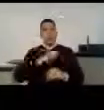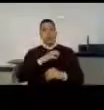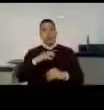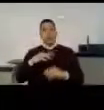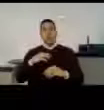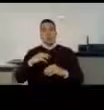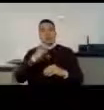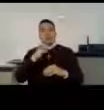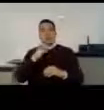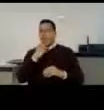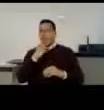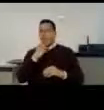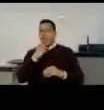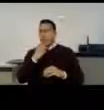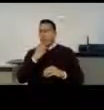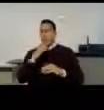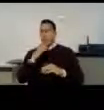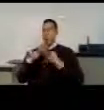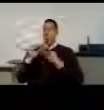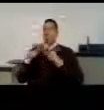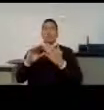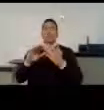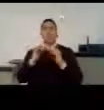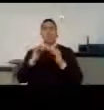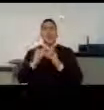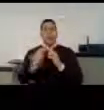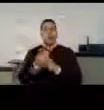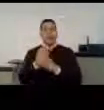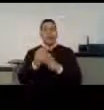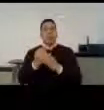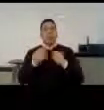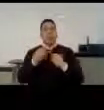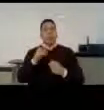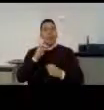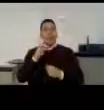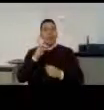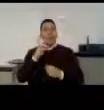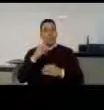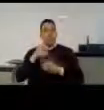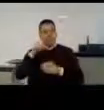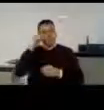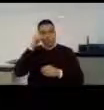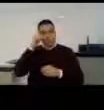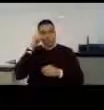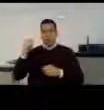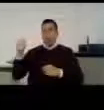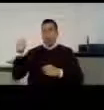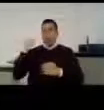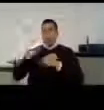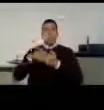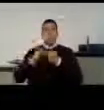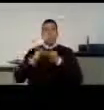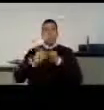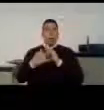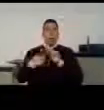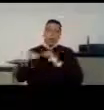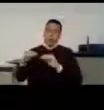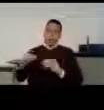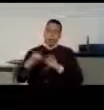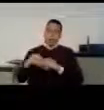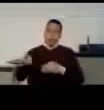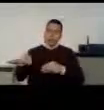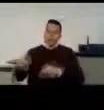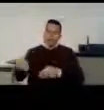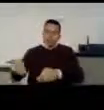the communities how to grow healthy vegetables during the summer. And so in the backyard, we have taught people how to